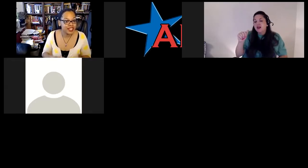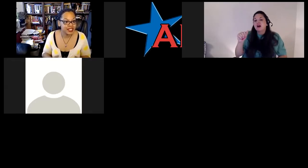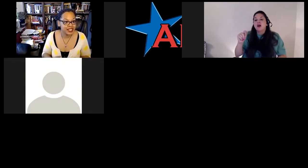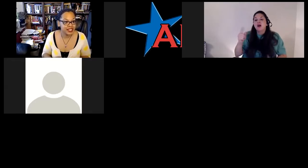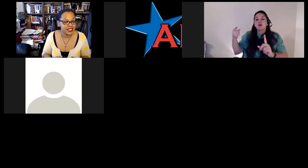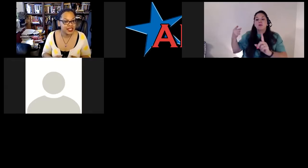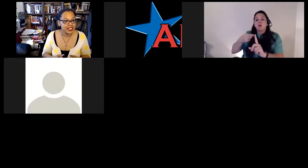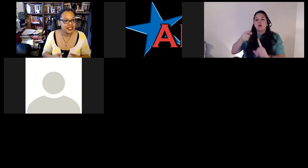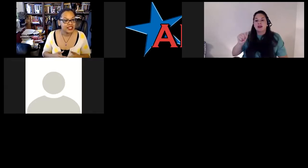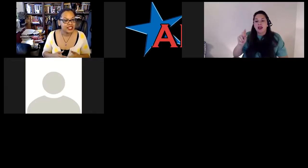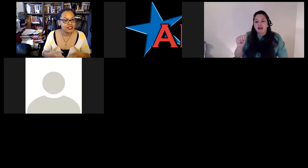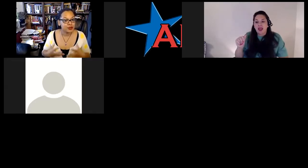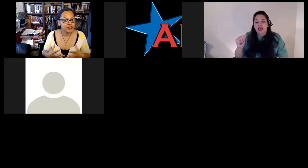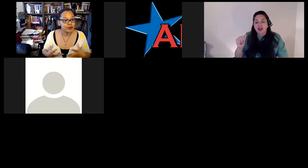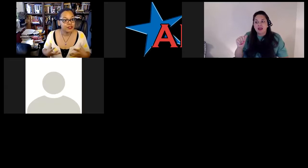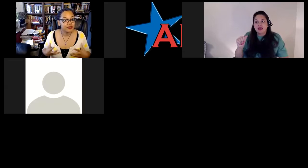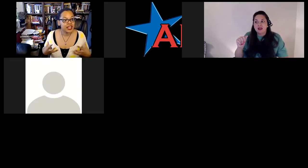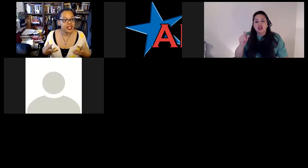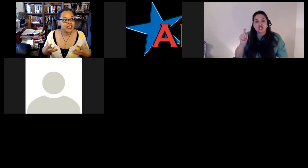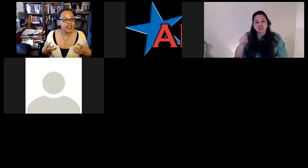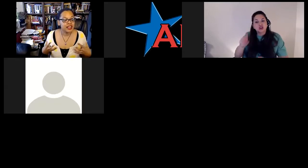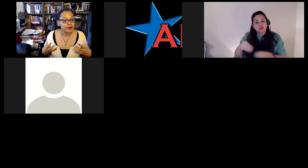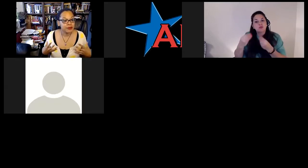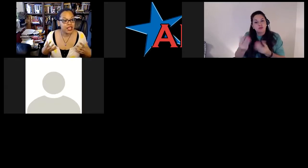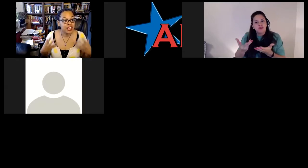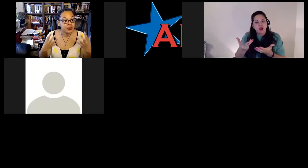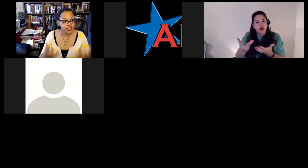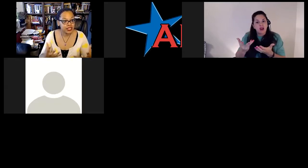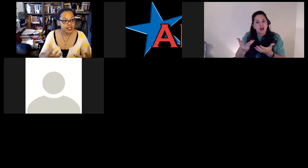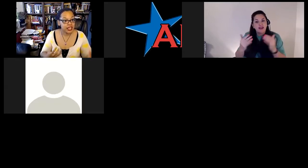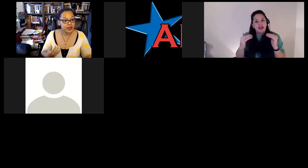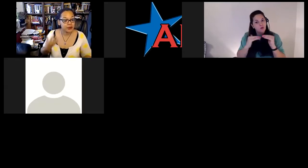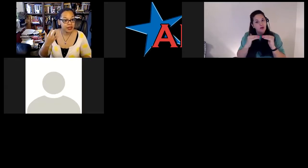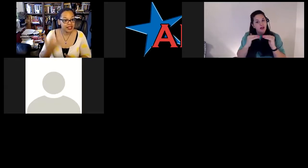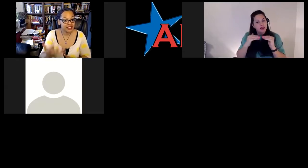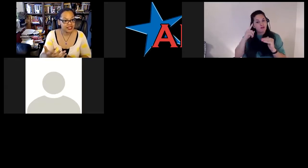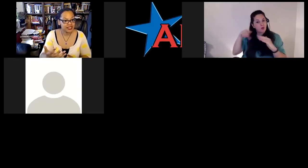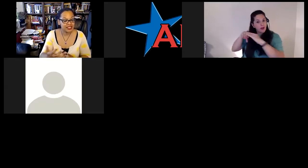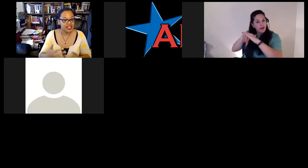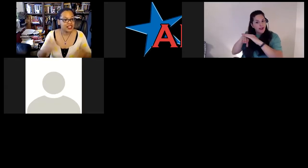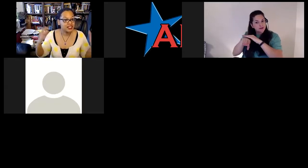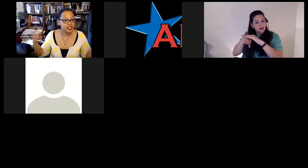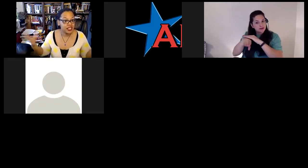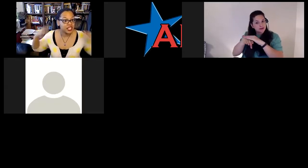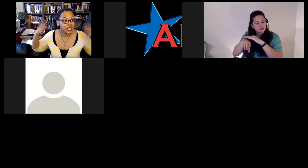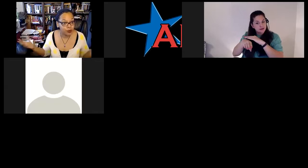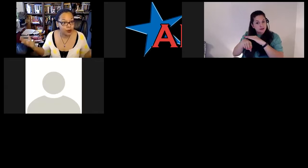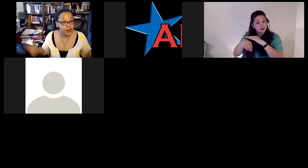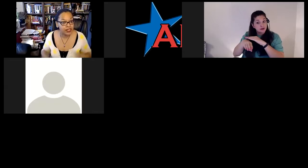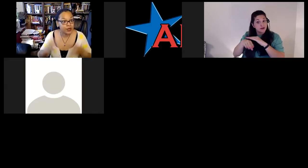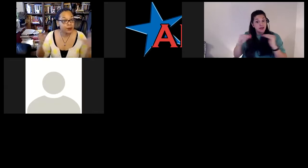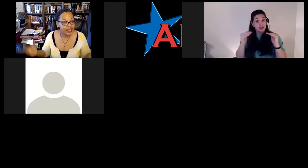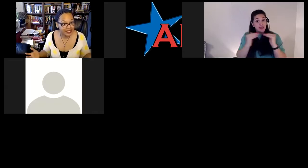of the ADA is that it's supposed to provide equity and equitable access, at least